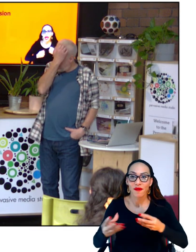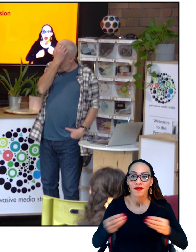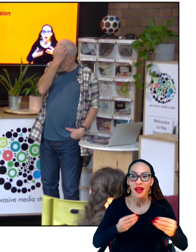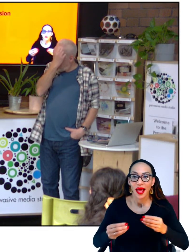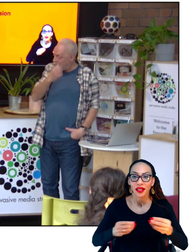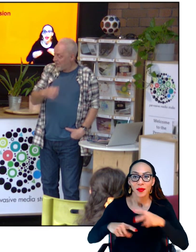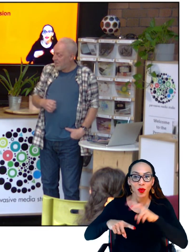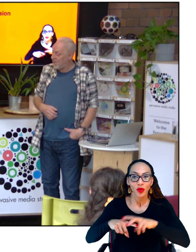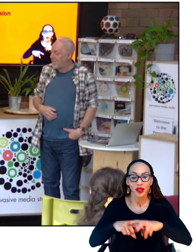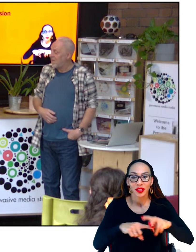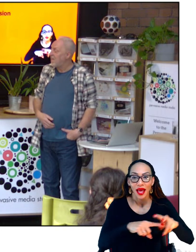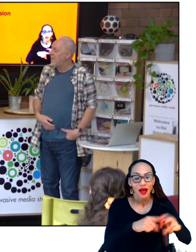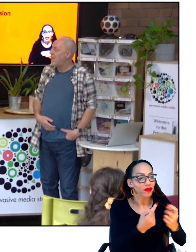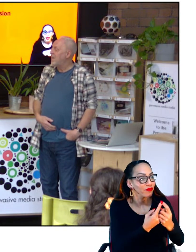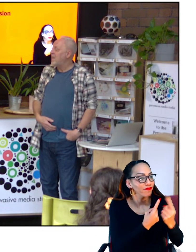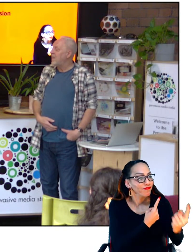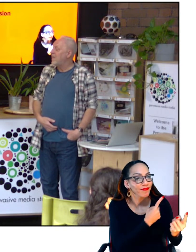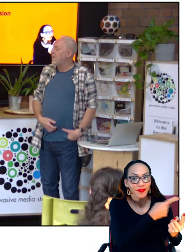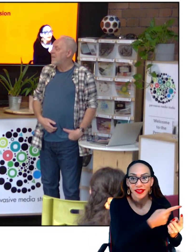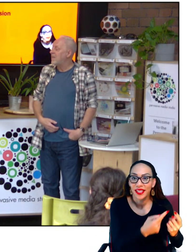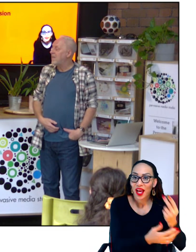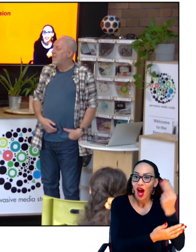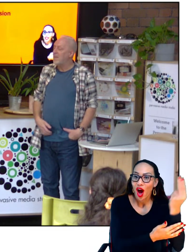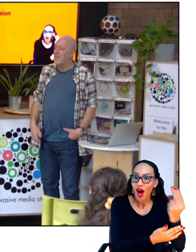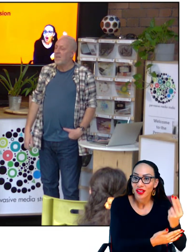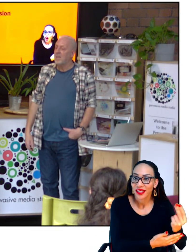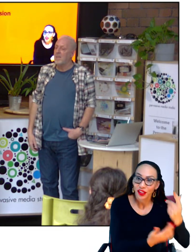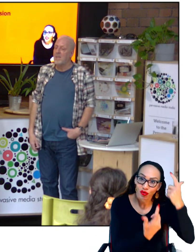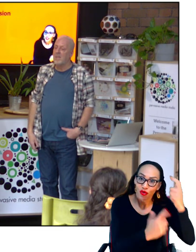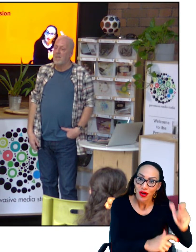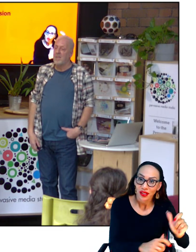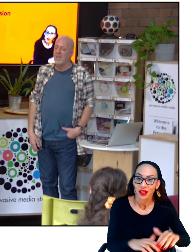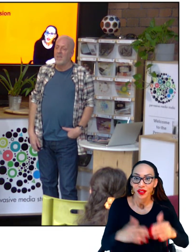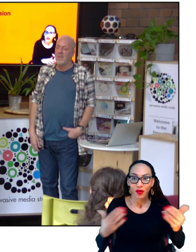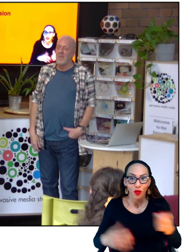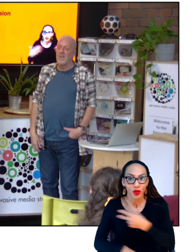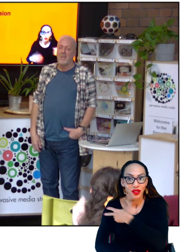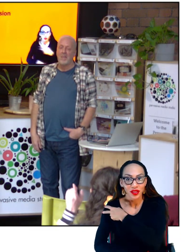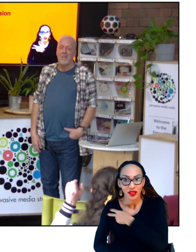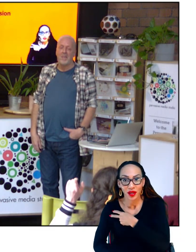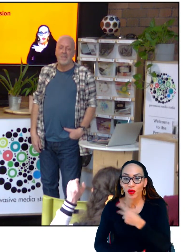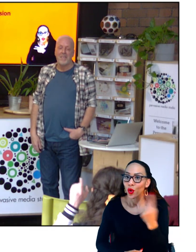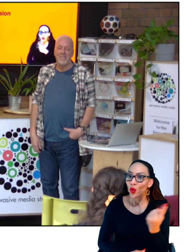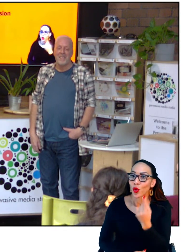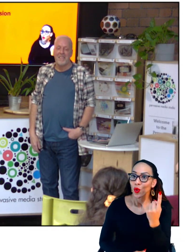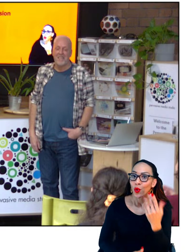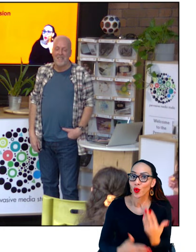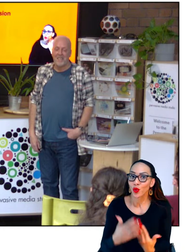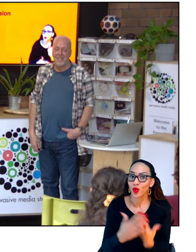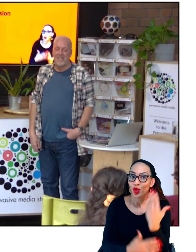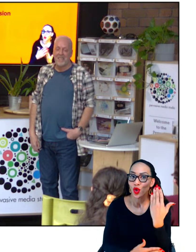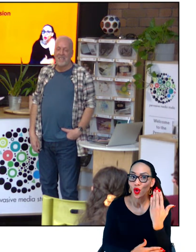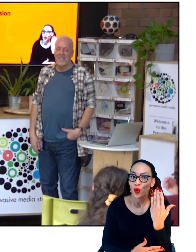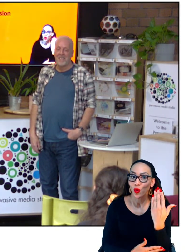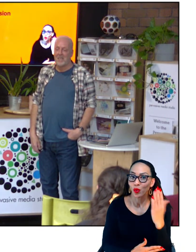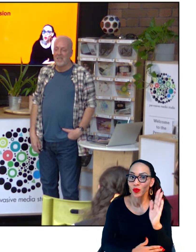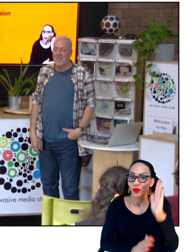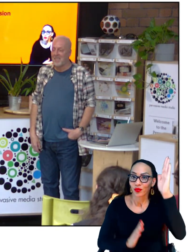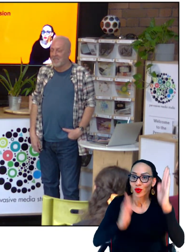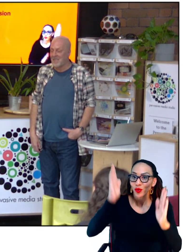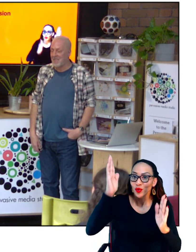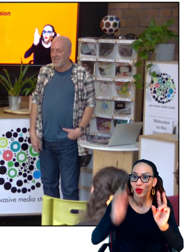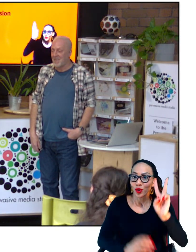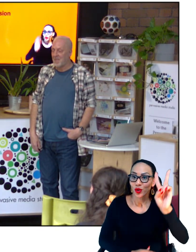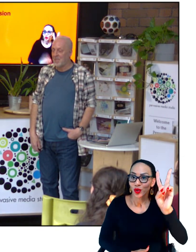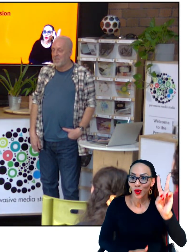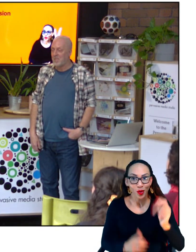p.m. So especially big welcome to those of you who are new to the studio. Can anyone new to the studio put your hand up? We got one. All right. Oh, two. Okay. Well, we're